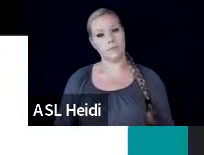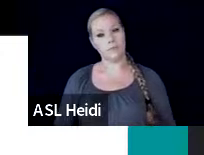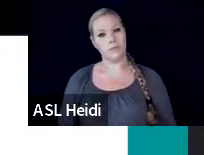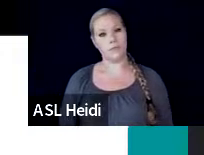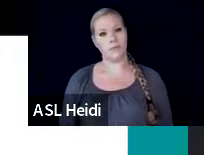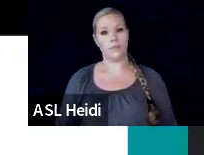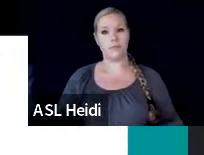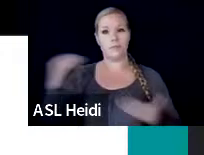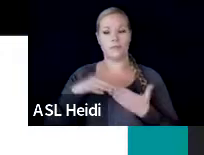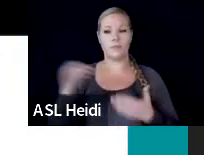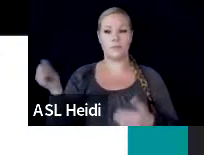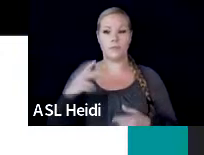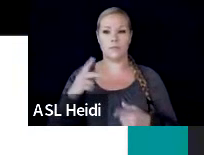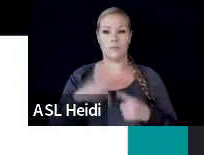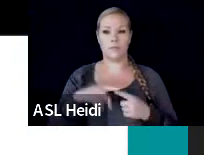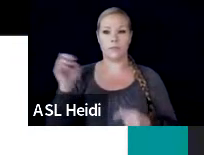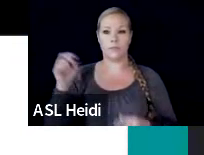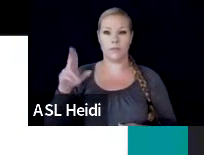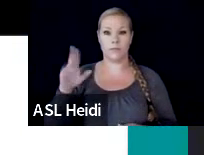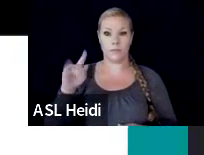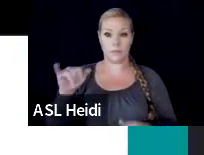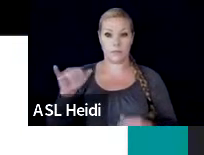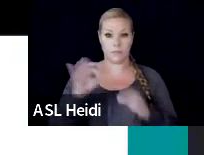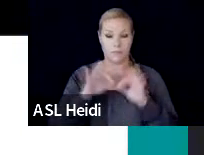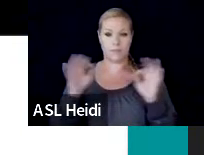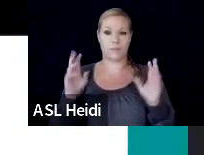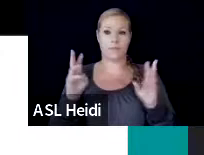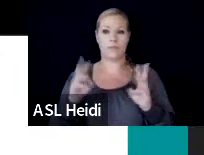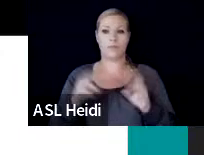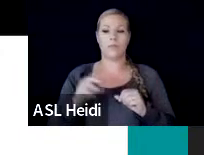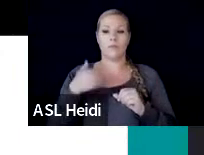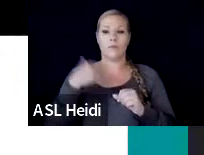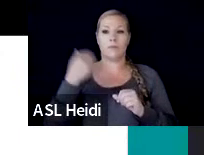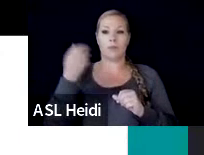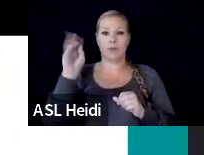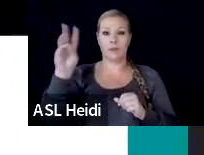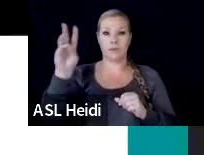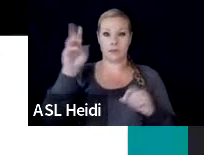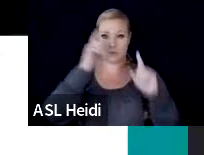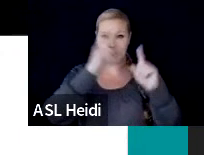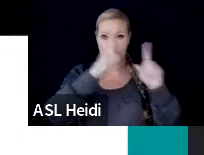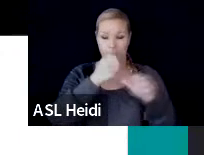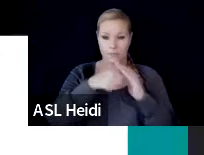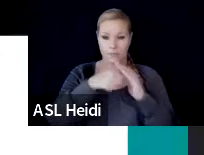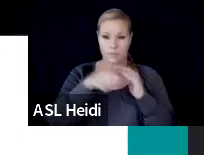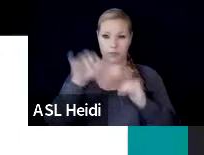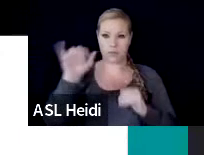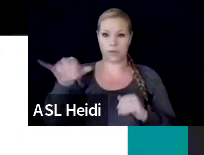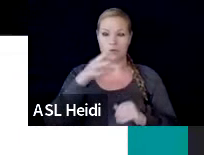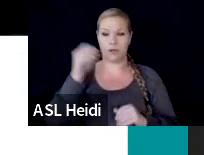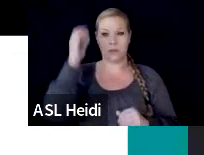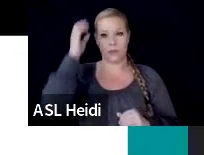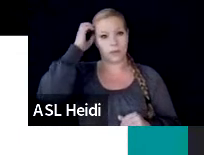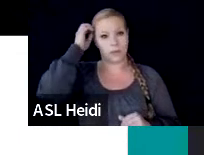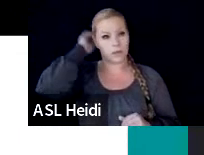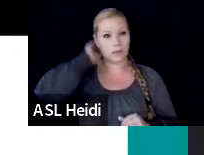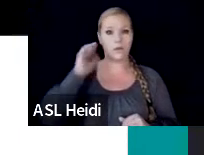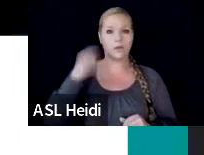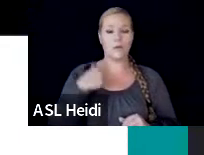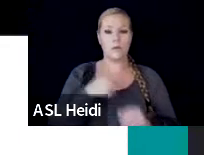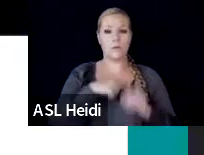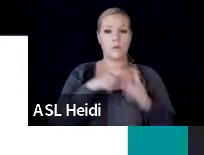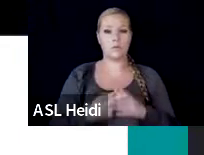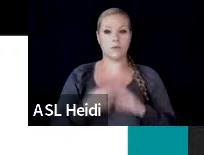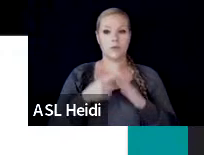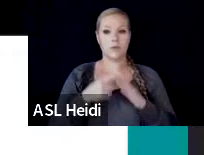Again, back to the equity framework, we have our core 6 objectives under that, and we've started to